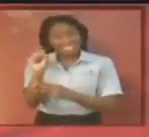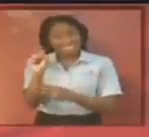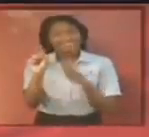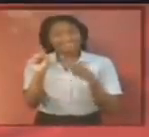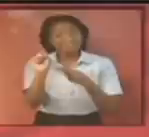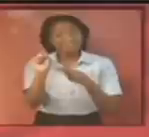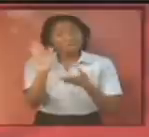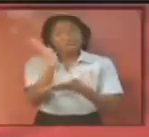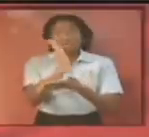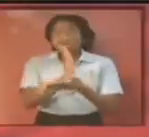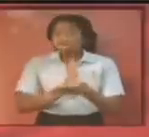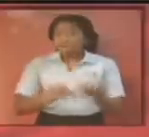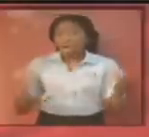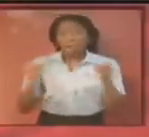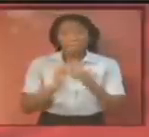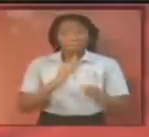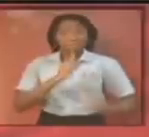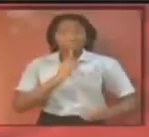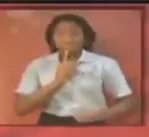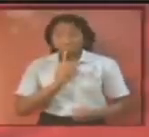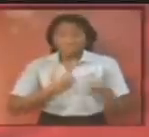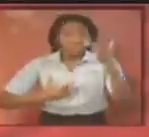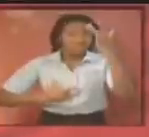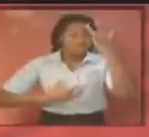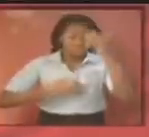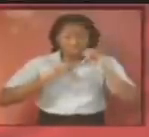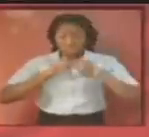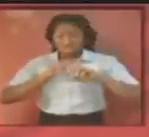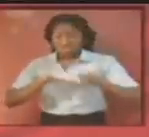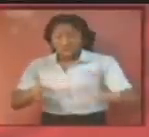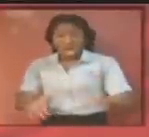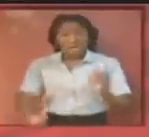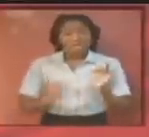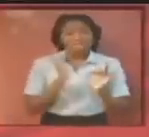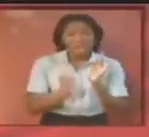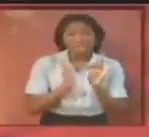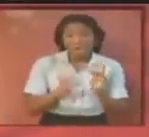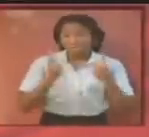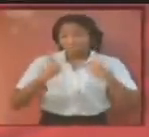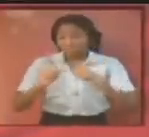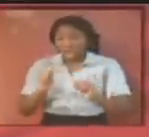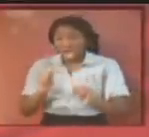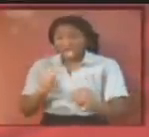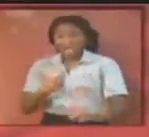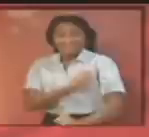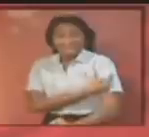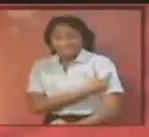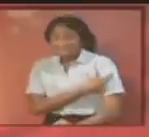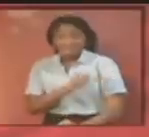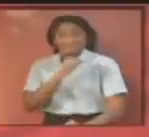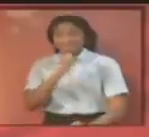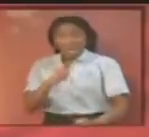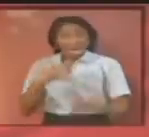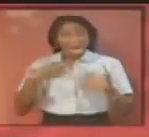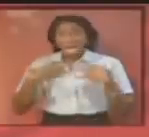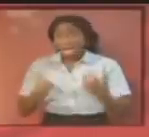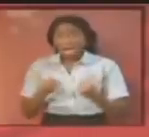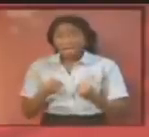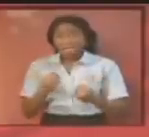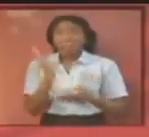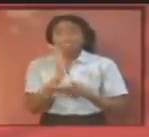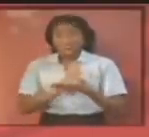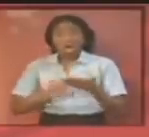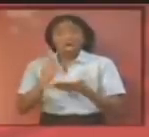concern because they spread more easily or they're more resistant to treatments or vaccines, so they're referred to as variants of